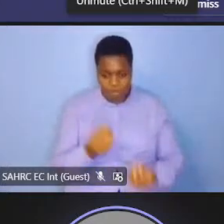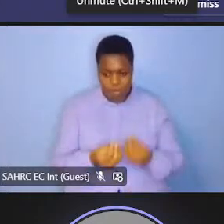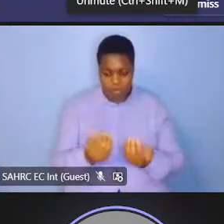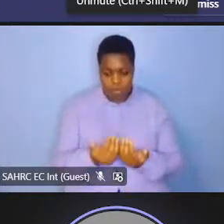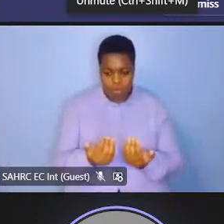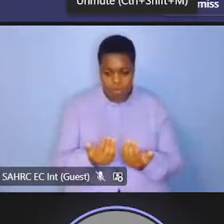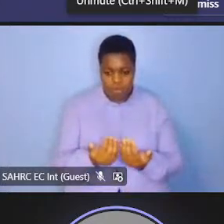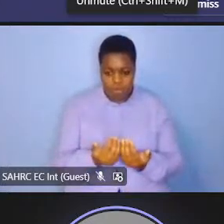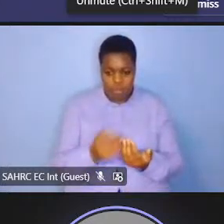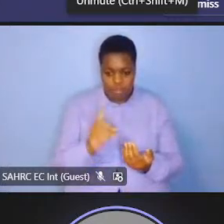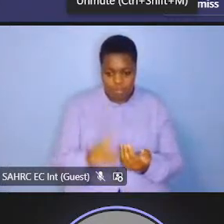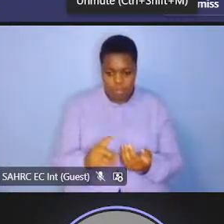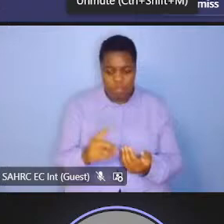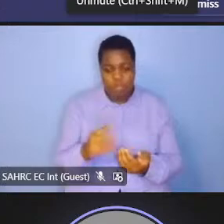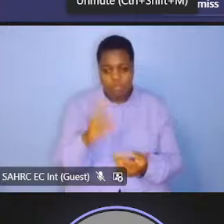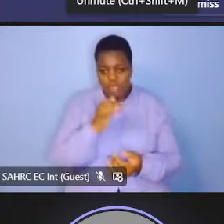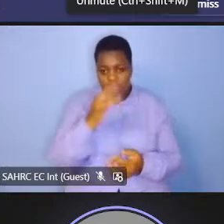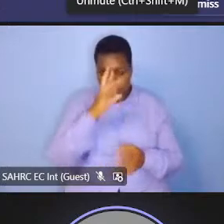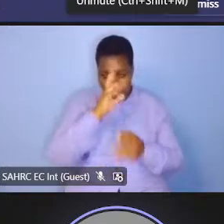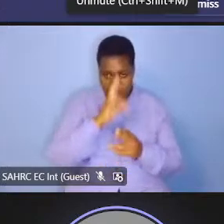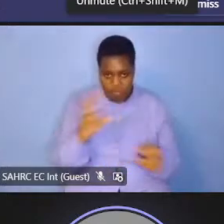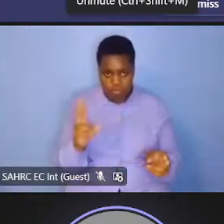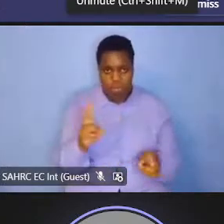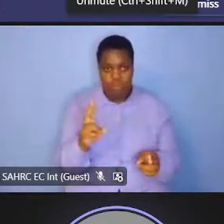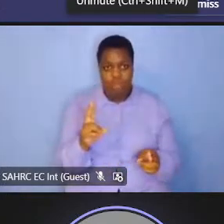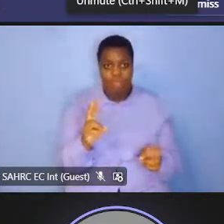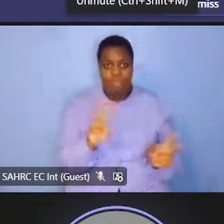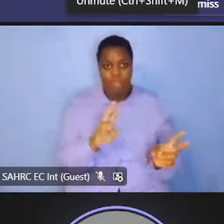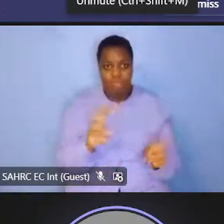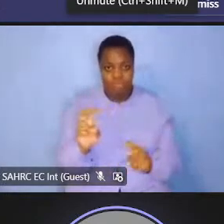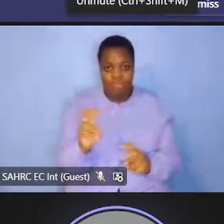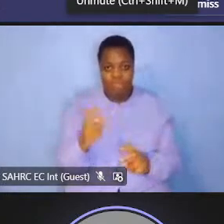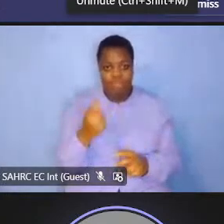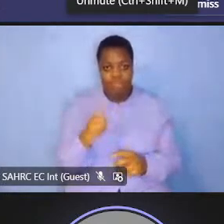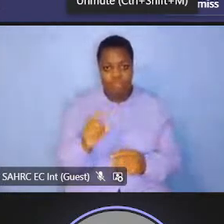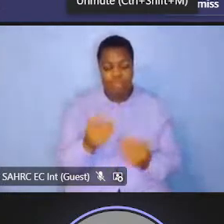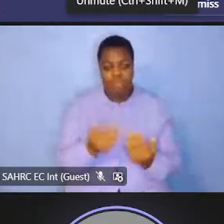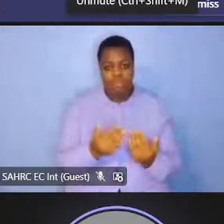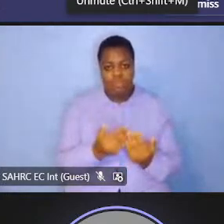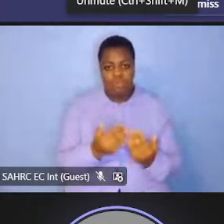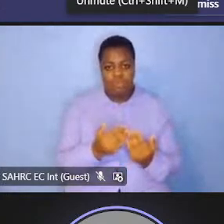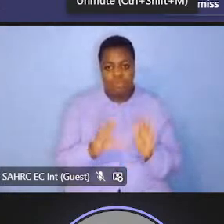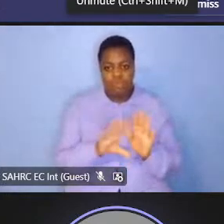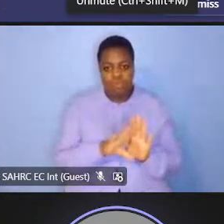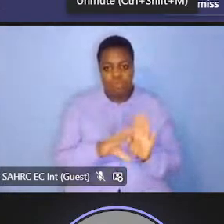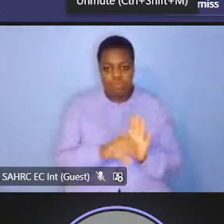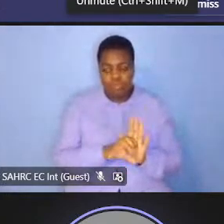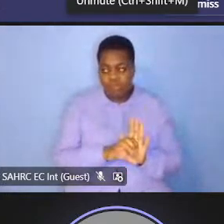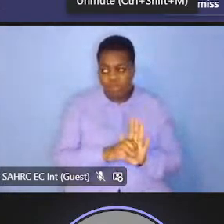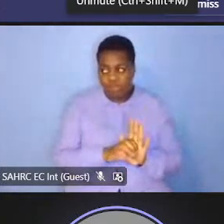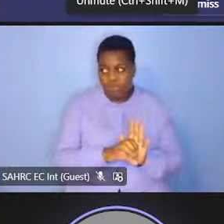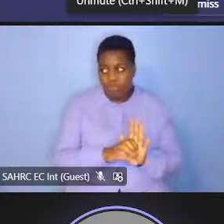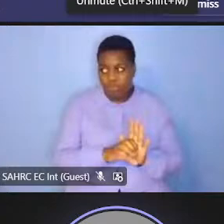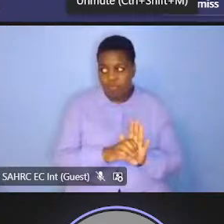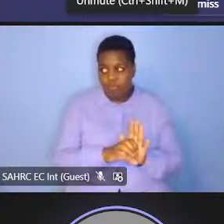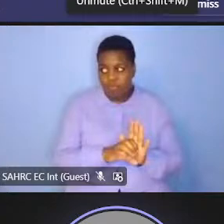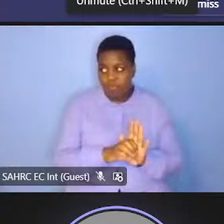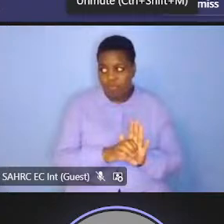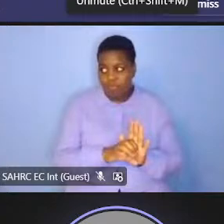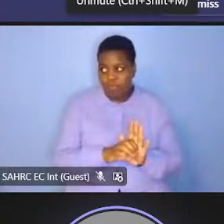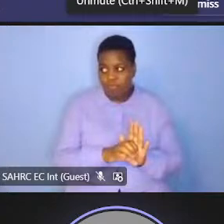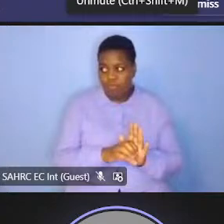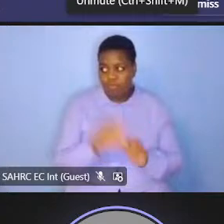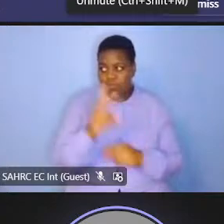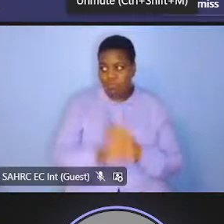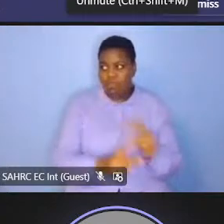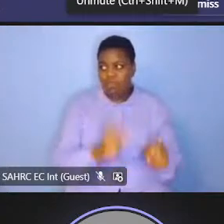be treated as a disciplinary matter in terms of the school code of conduct. Now, again, if